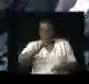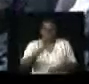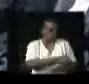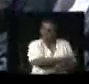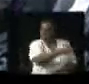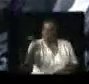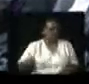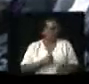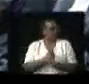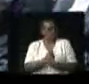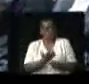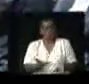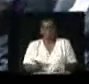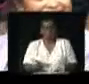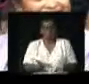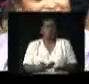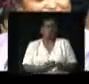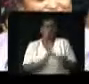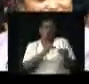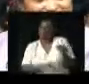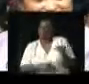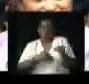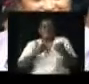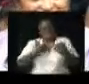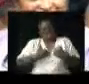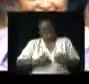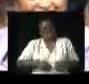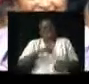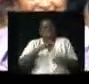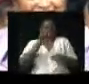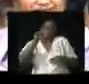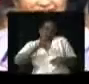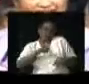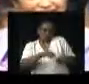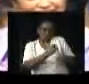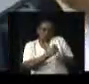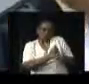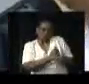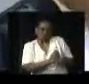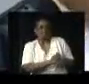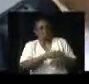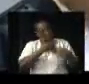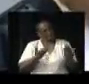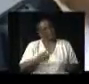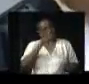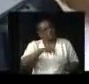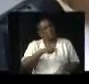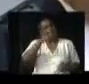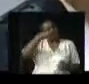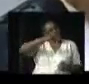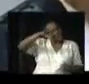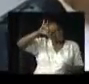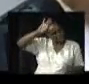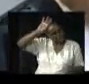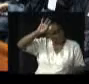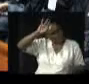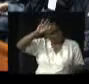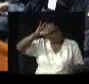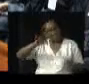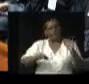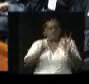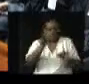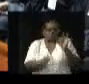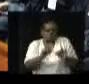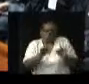logistical appreciation, the Court of Justice brings improvement to the legal position of the